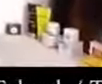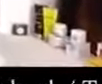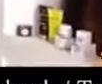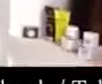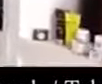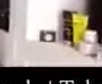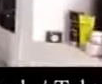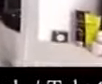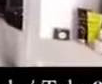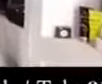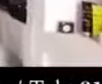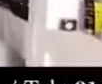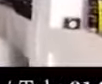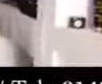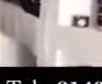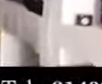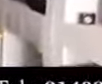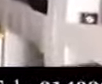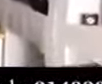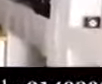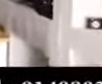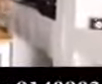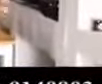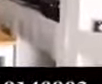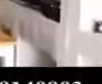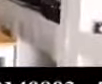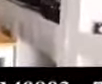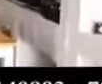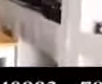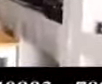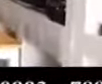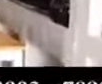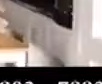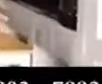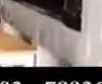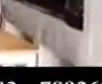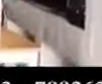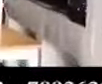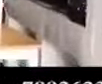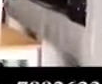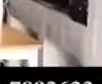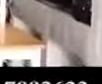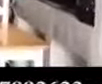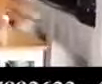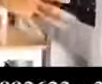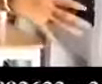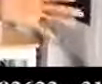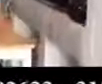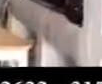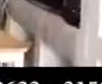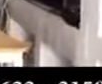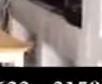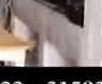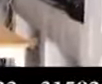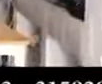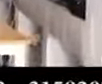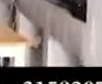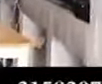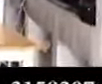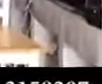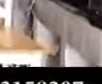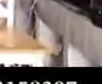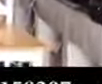lañ sonnalon xam nga don hessel del la ka xum eneew ma lañ ko nak way just in case comme niko gaay def rek encore just in case lolu